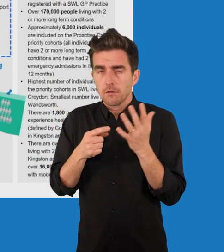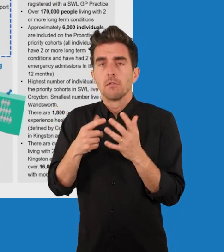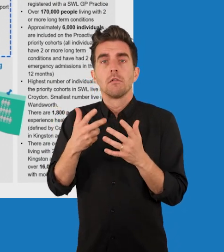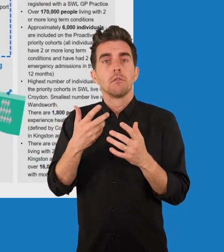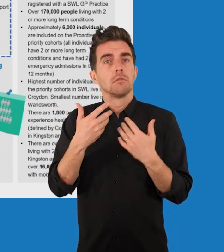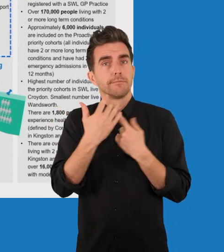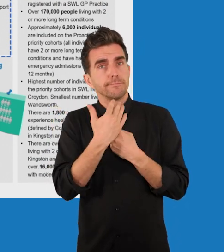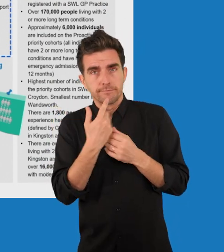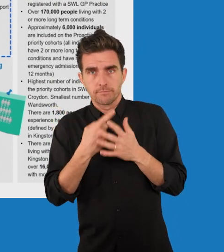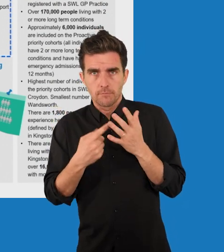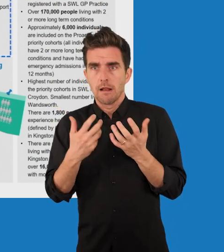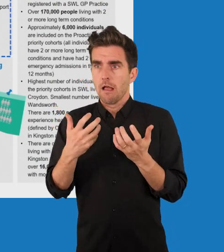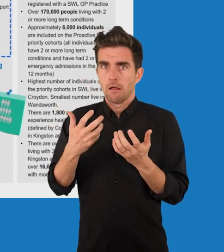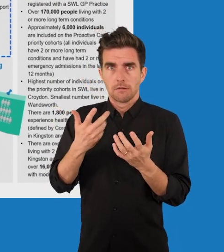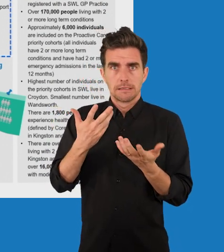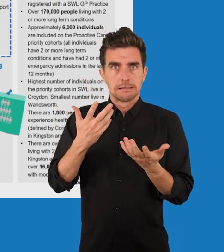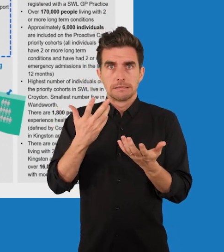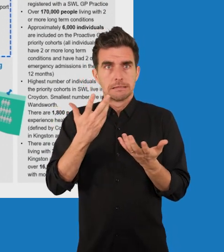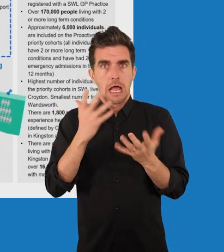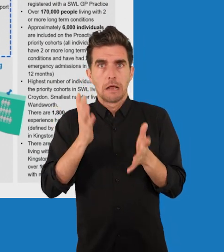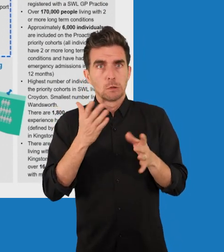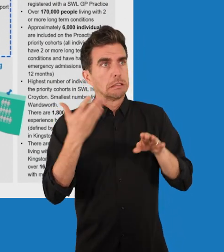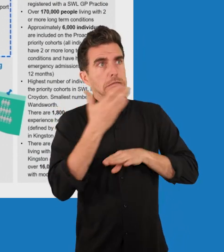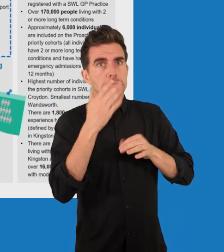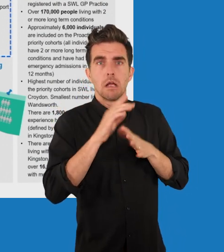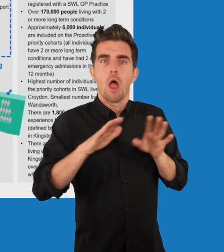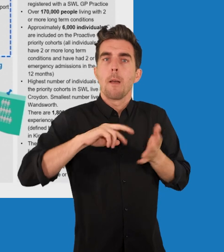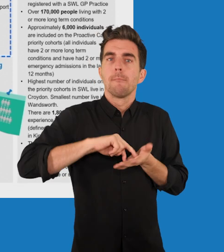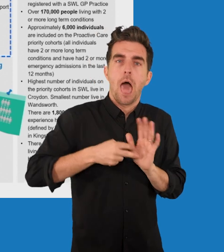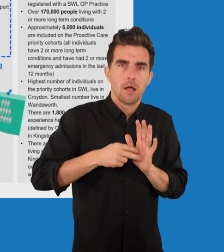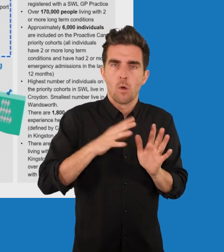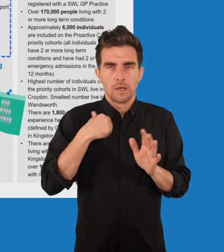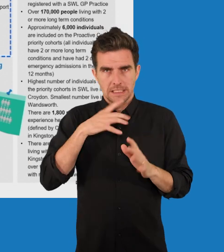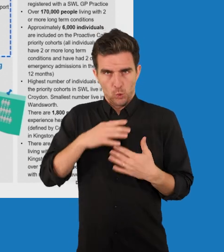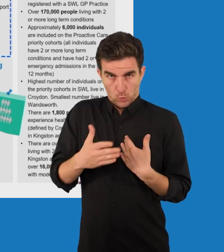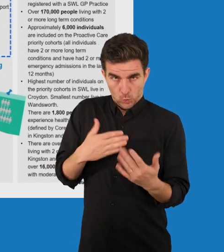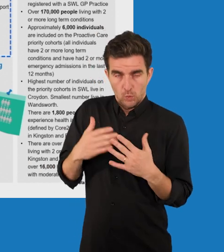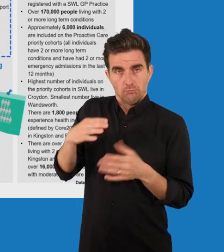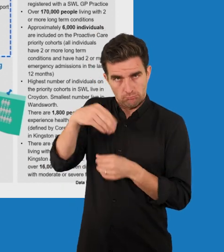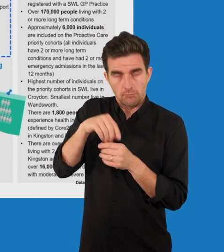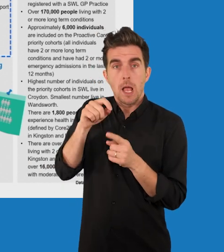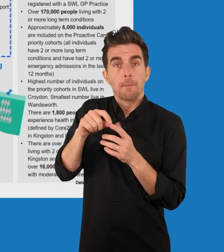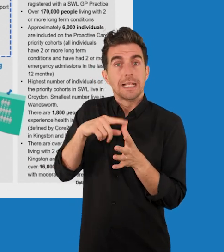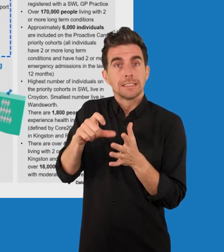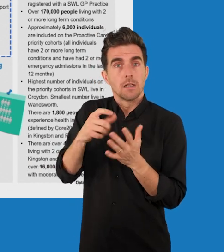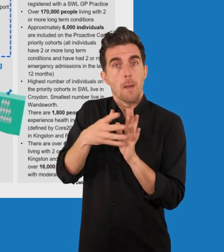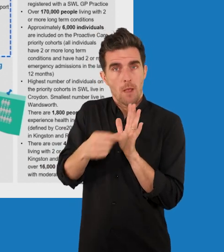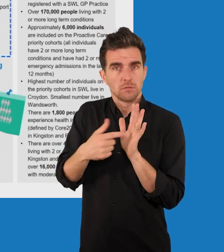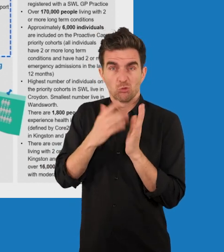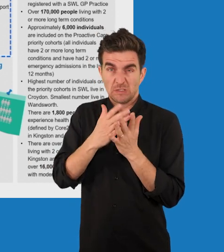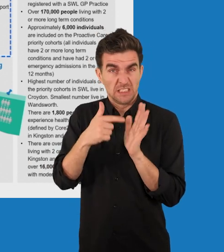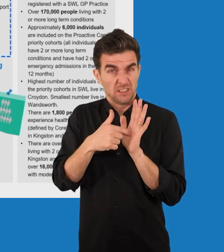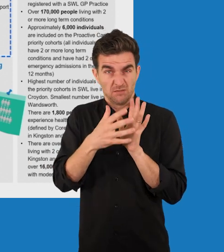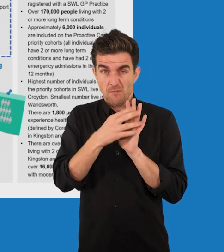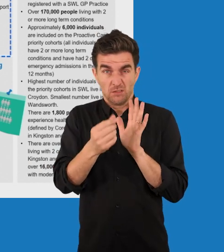health inequalities, or to be reliant on unplanned care. And we looked to address those within the PAC model,